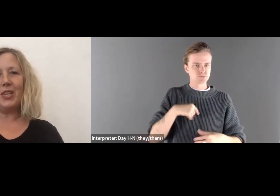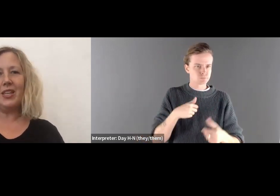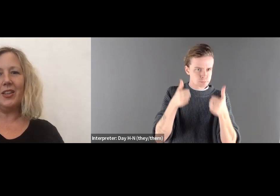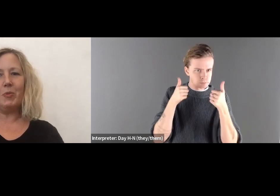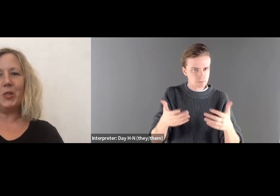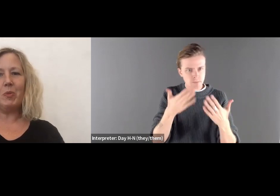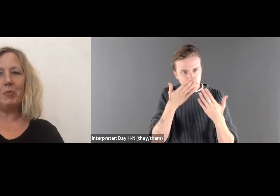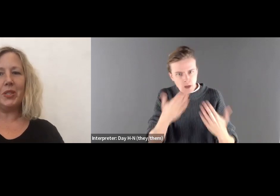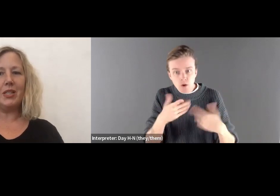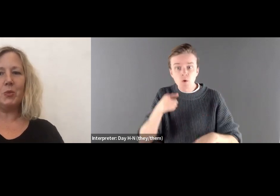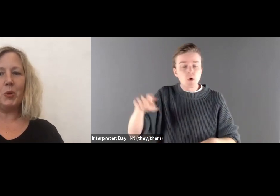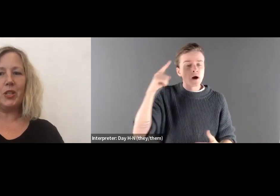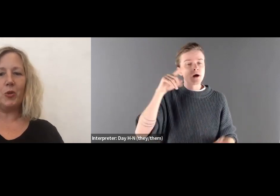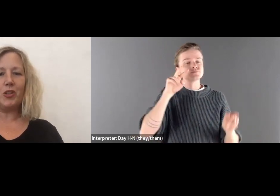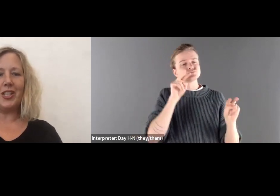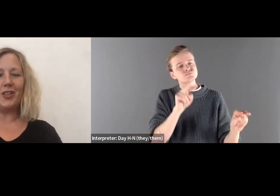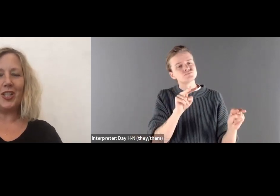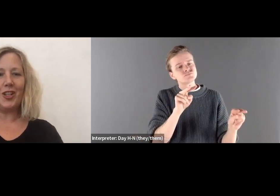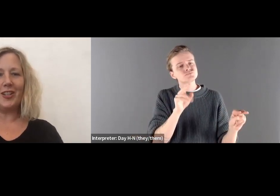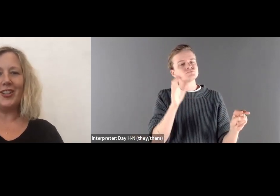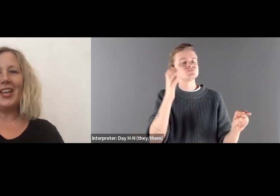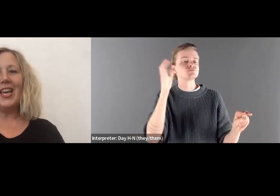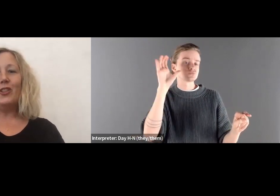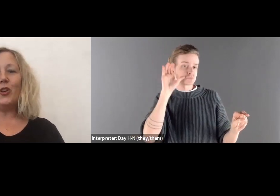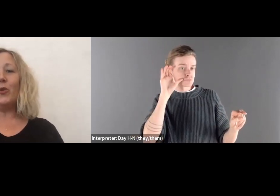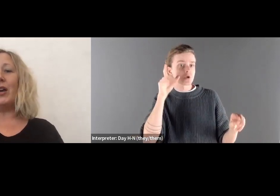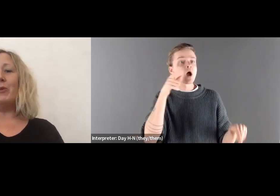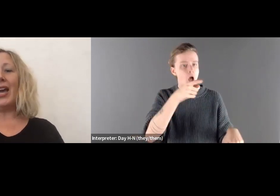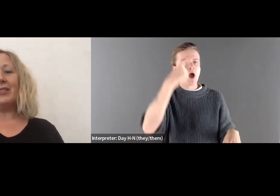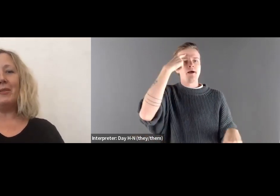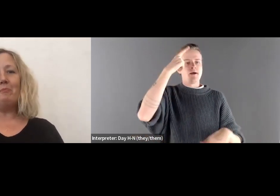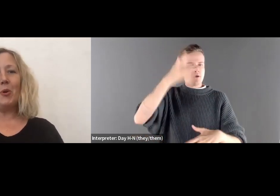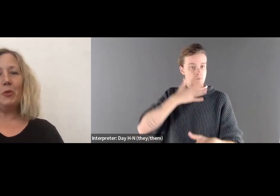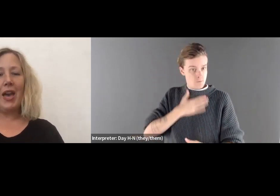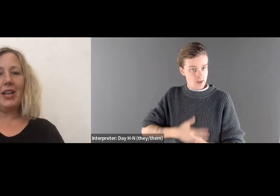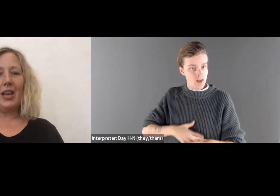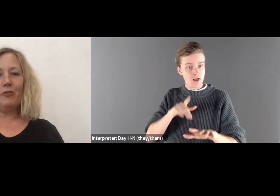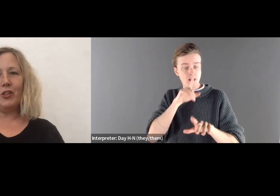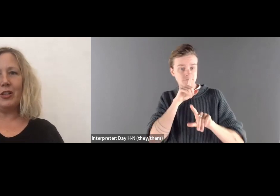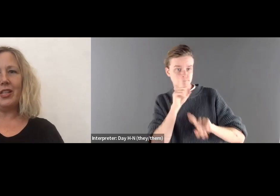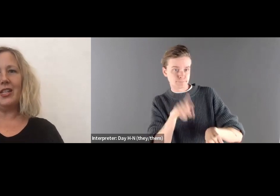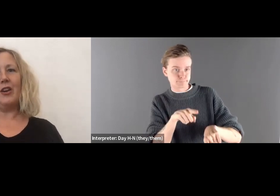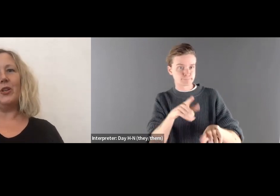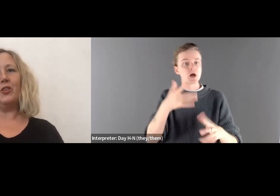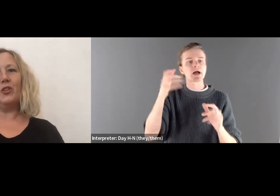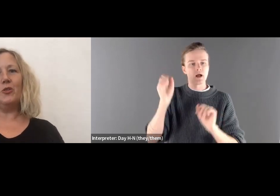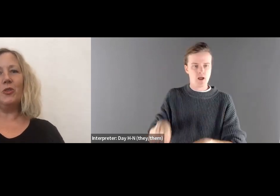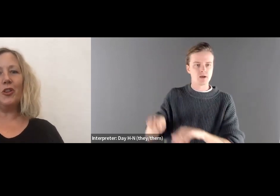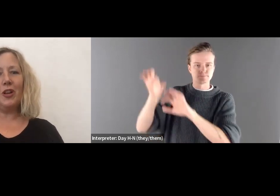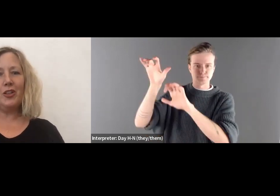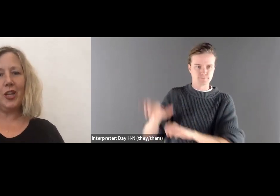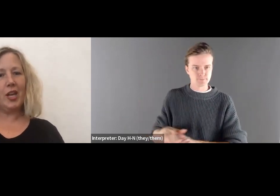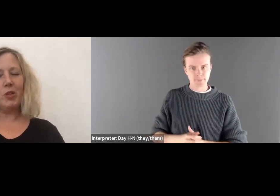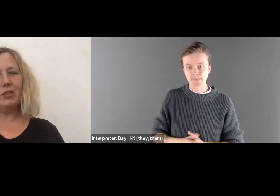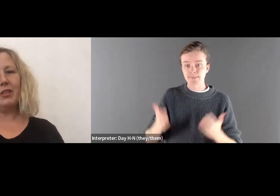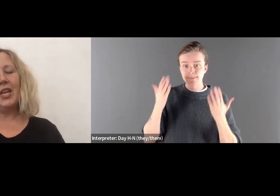if something comes to mind, please put a question into the chat. So I will ask both Matt and Francesca now to